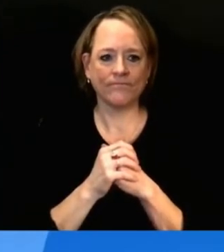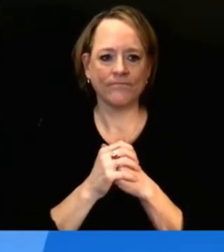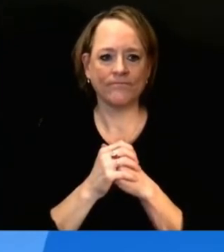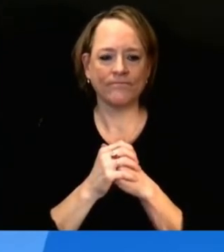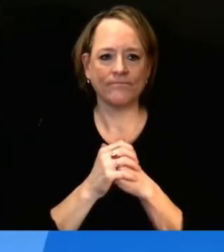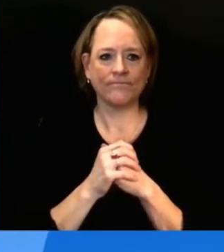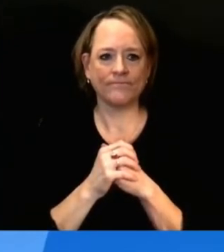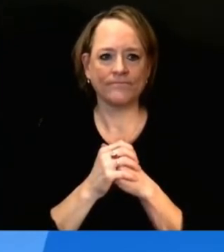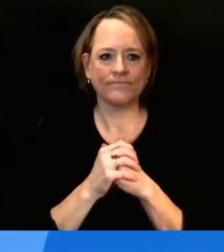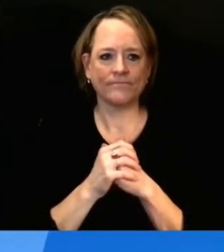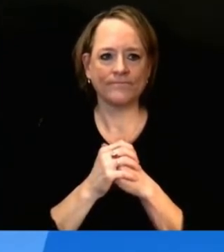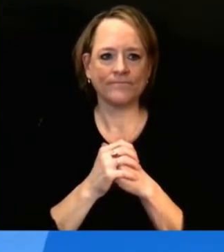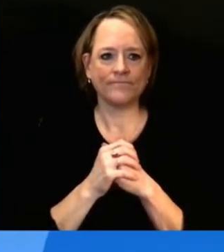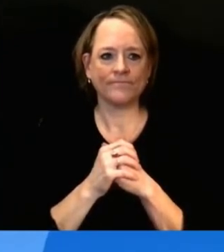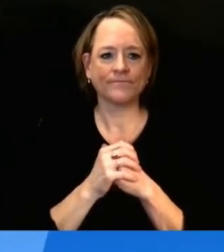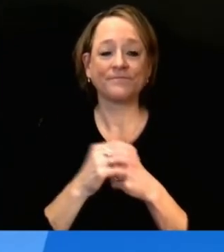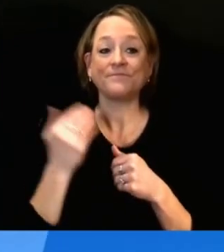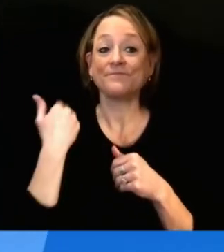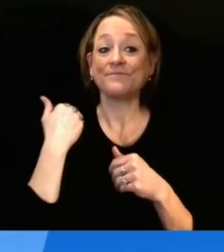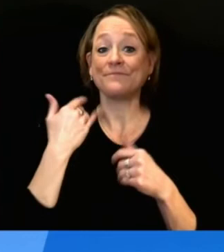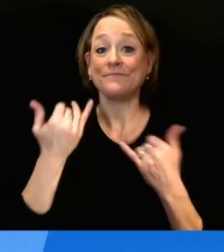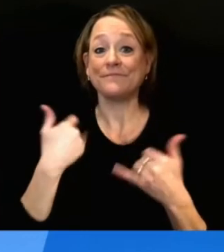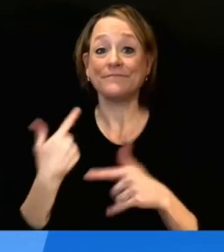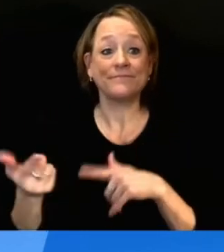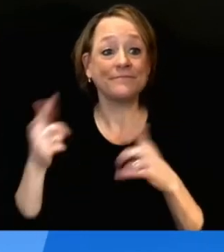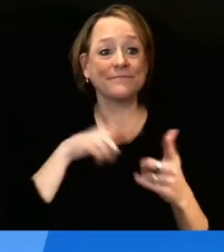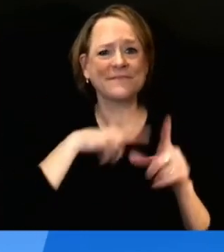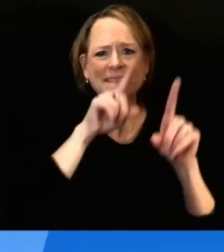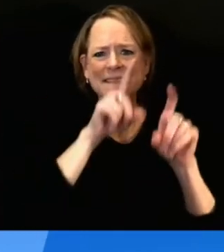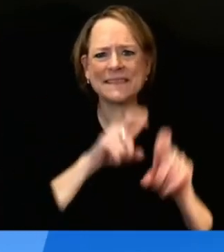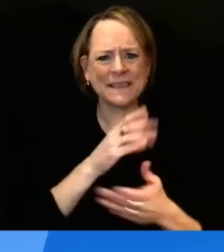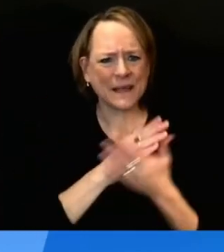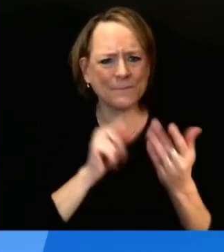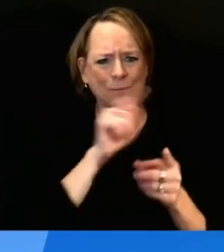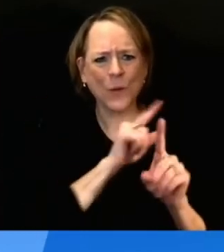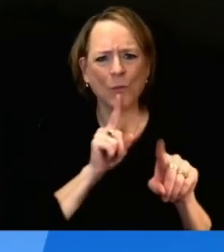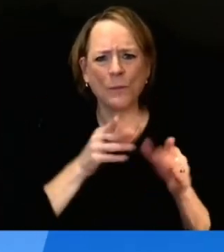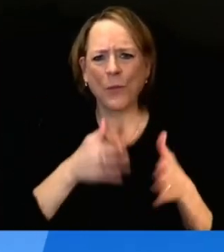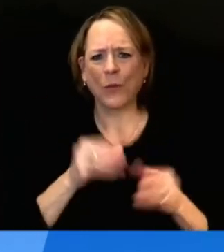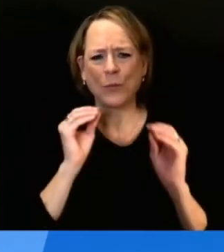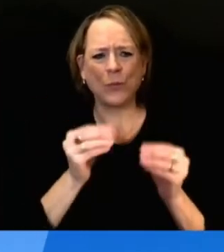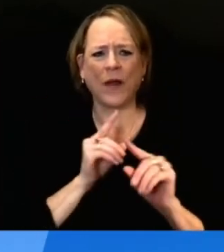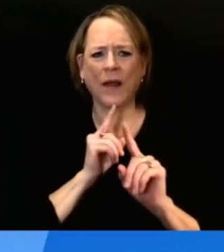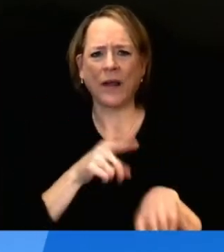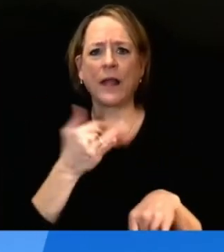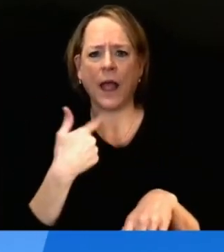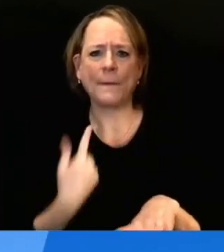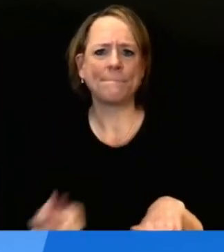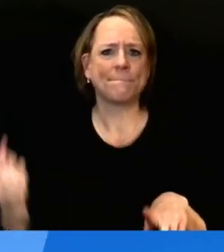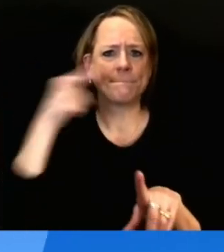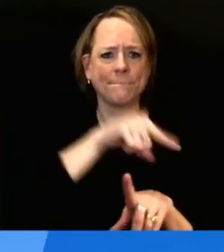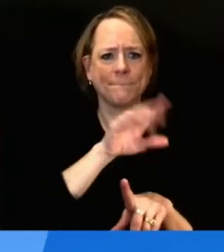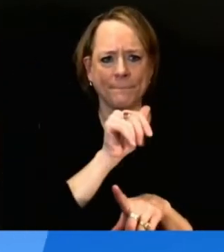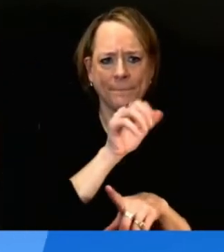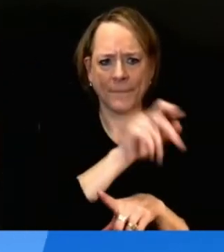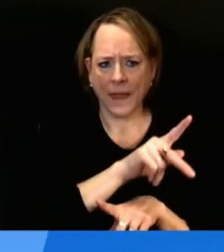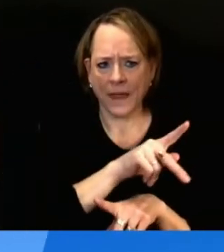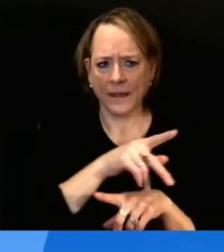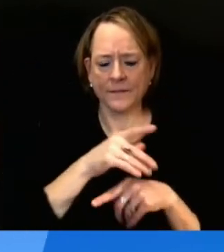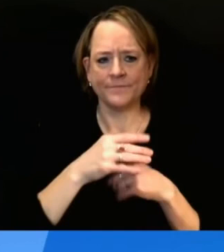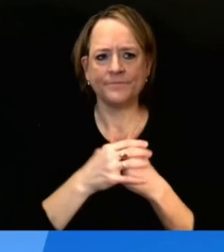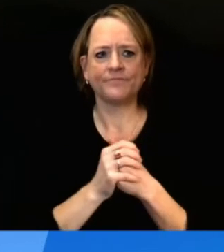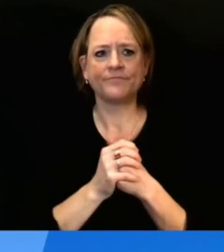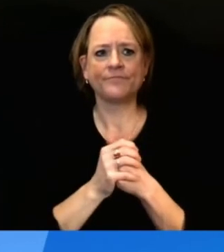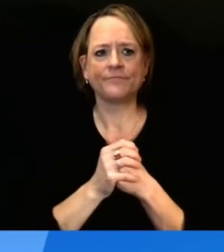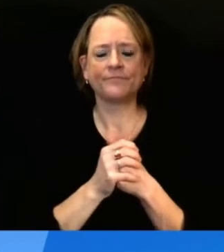weren't immediately available when we started our briefing, so we'll go back around and see if they have rejoined us. And we'll begin with Annie Kroll